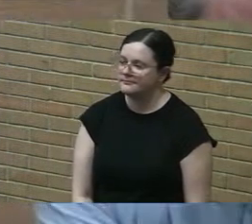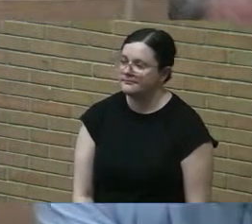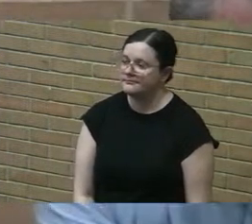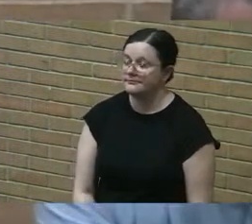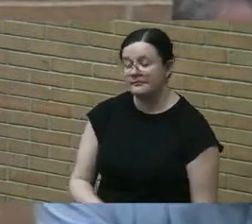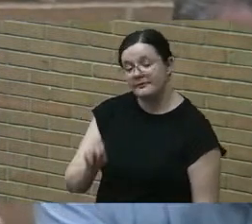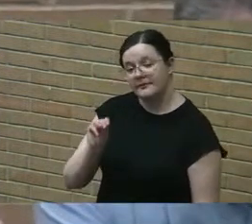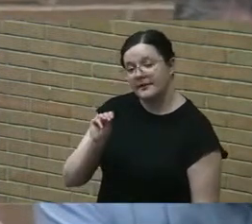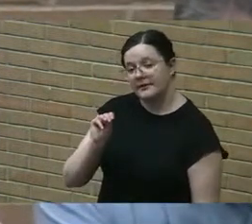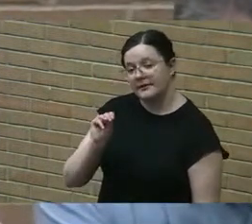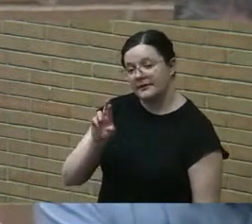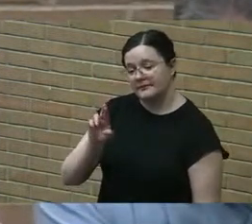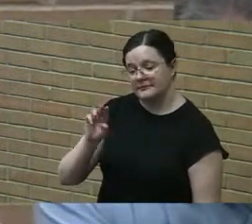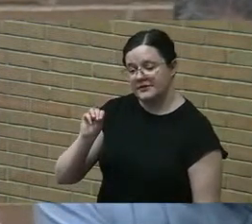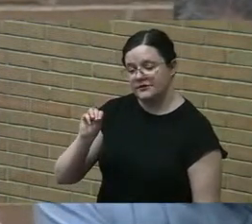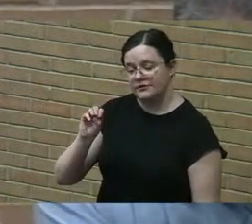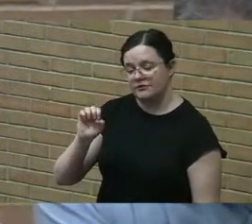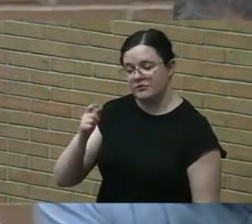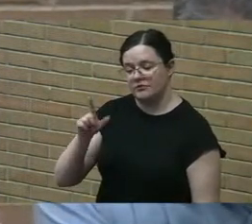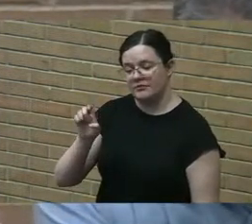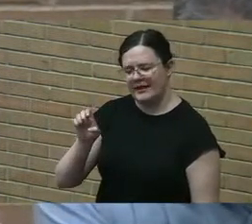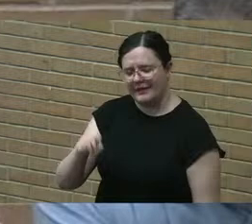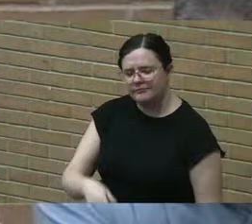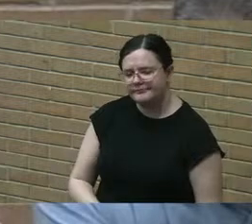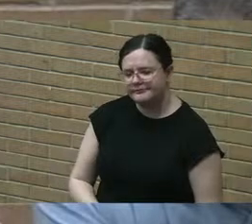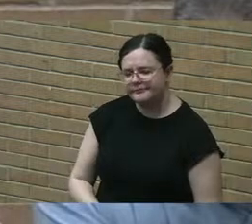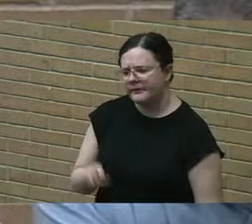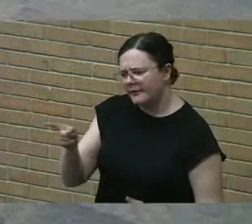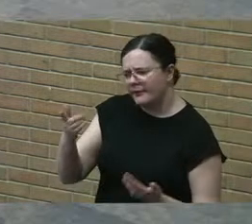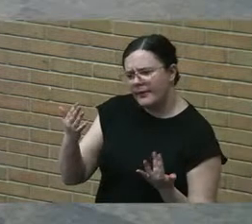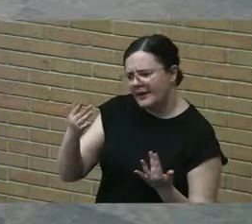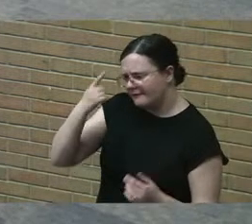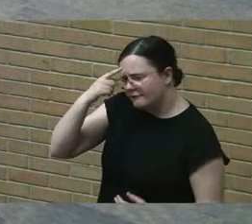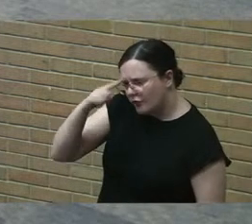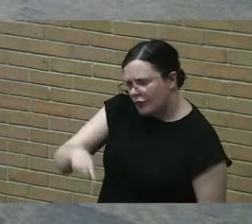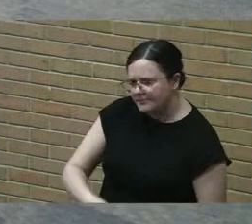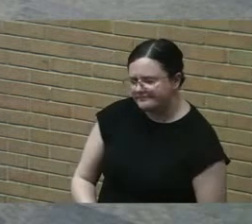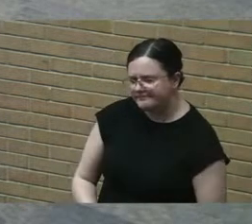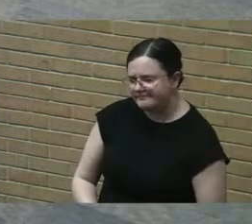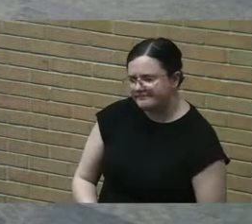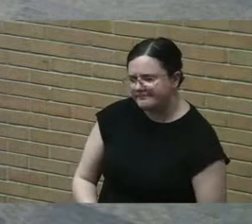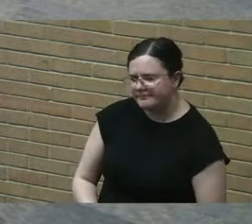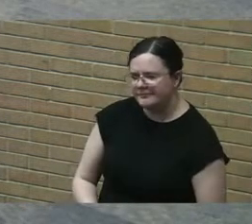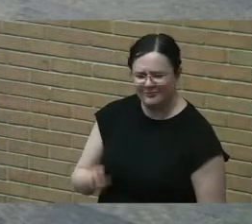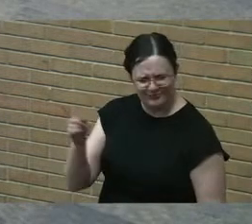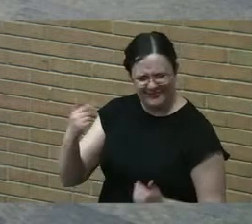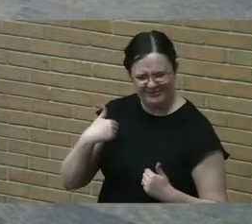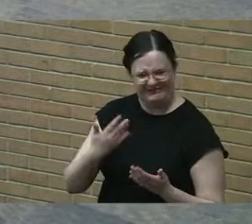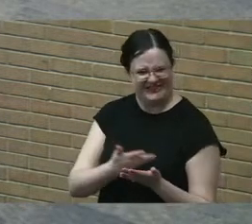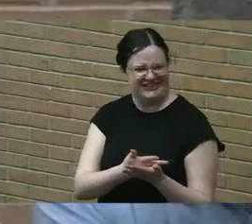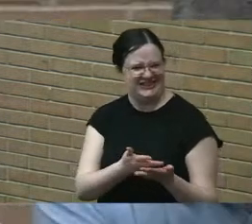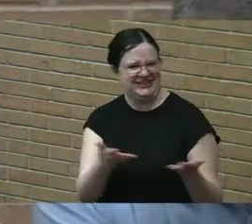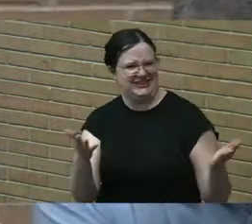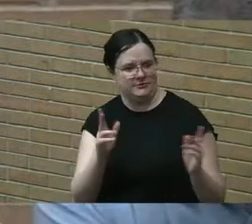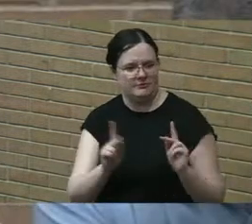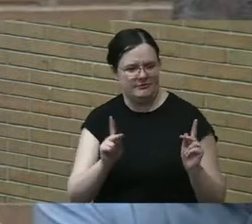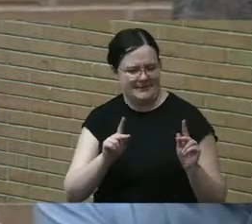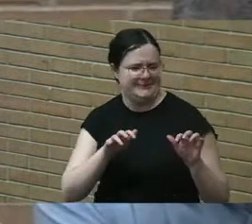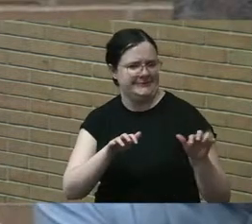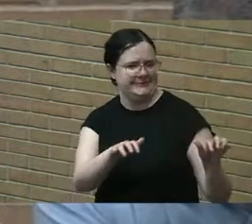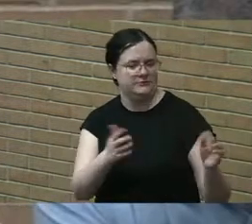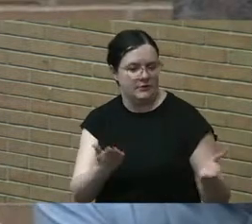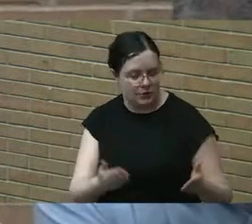Mr. Maley, what are you waiting for? You have all these people here. The message you are sending